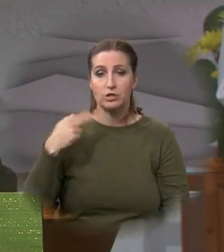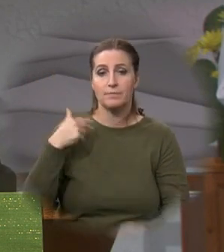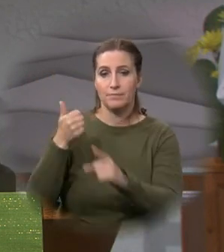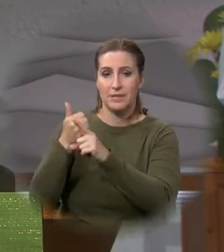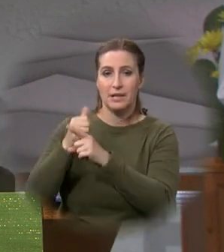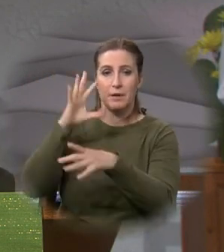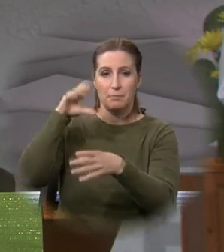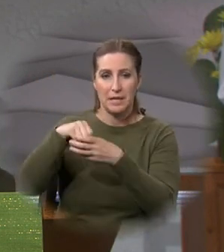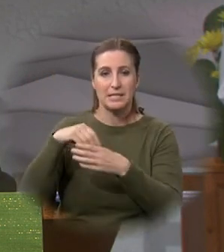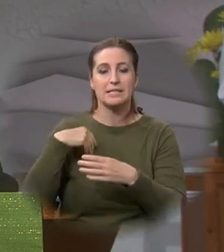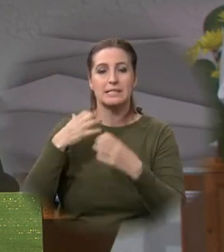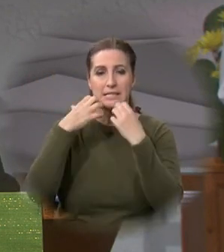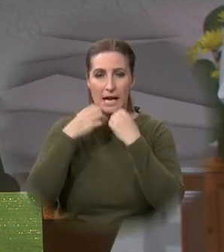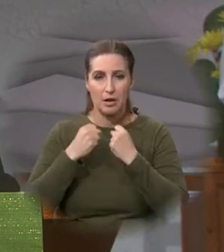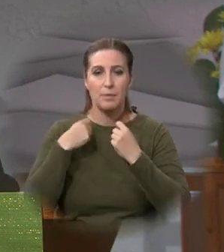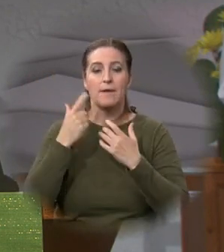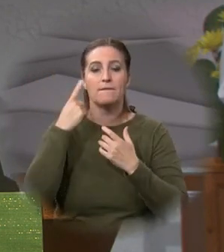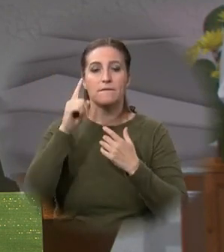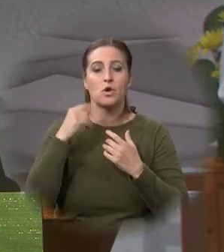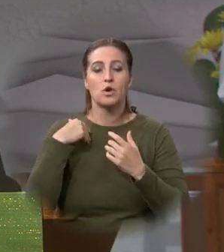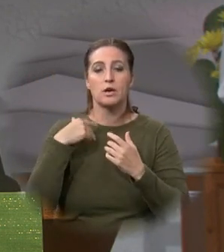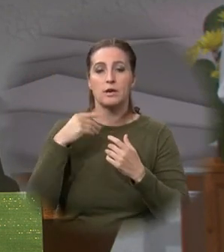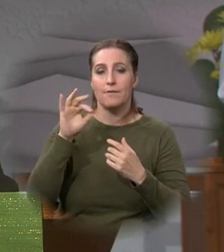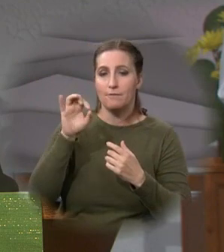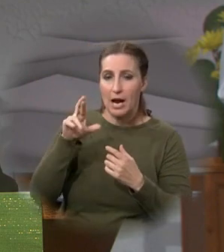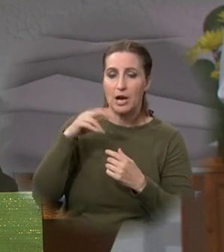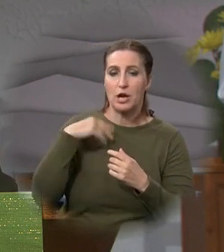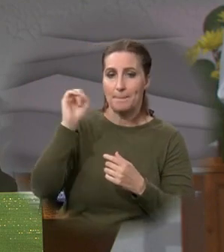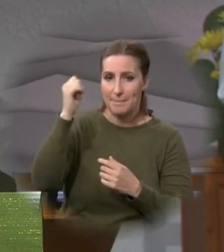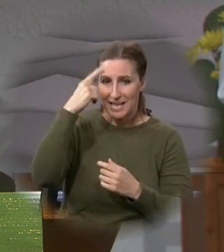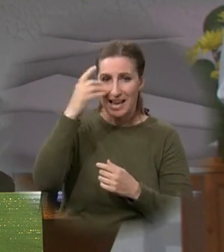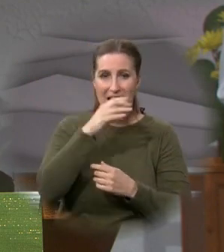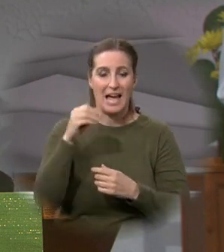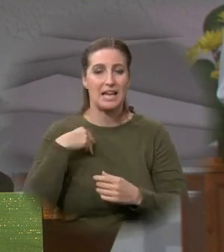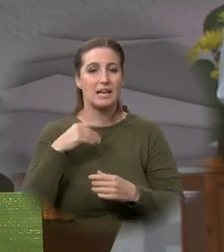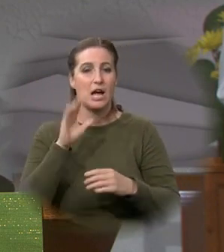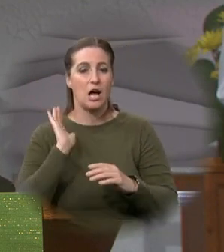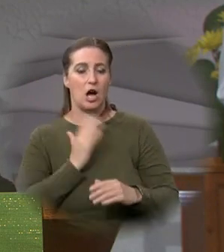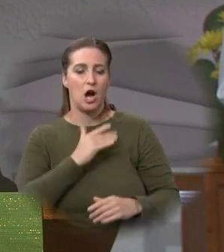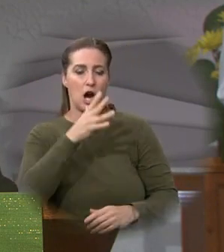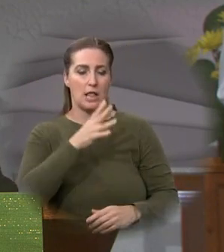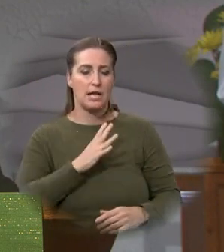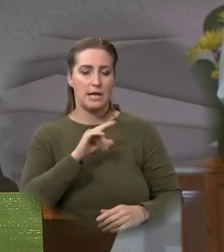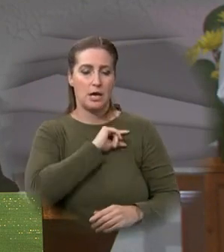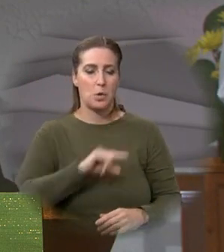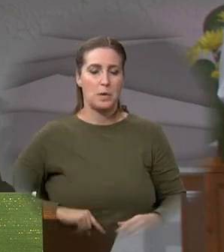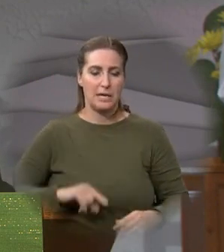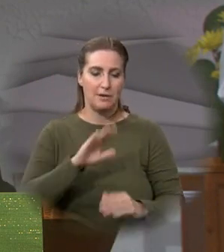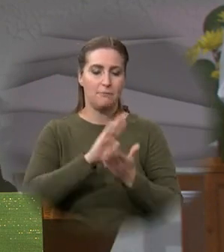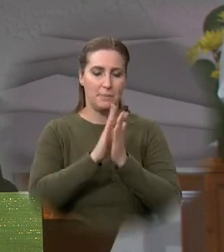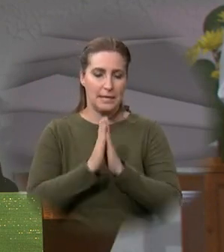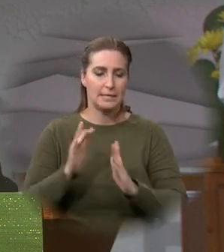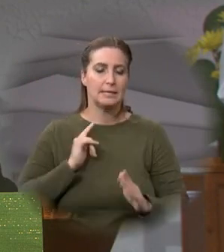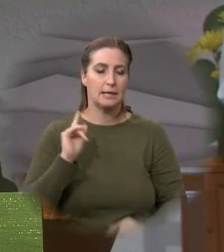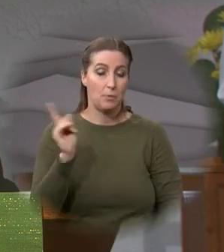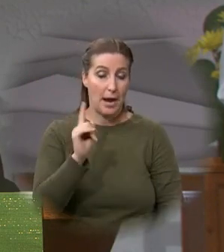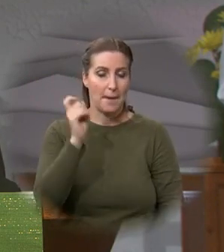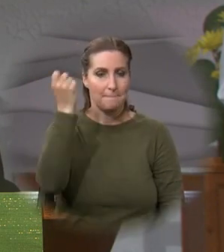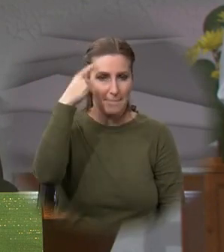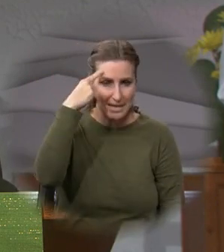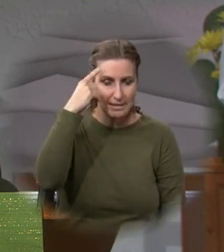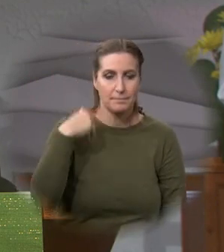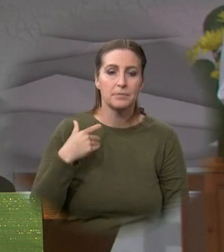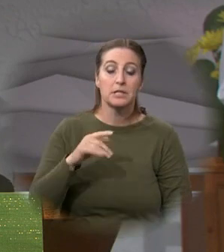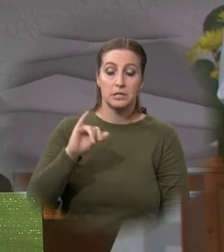the Blessed Sacrament Dominican Friary in Madison and parochial vicar at Our Lady Queen of Peace Parish in Madison. Deacon